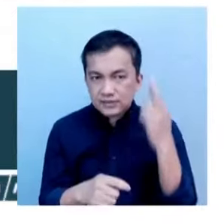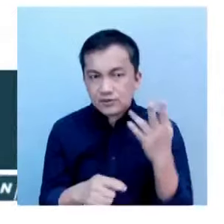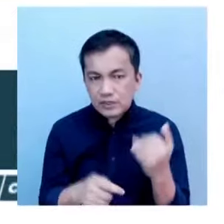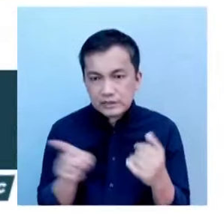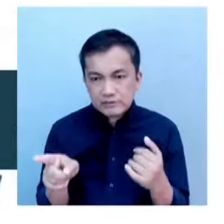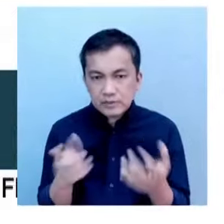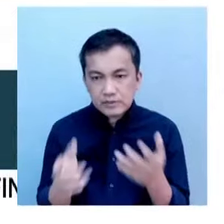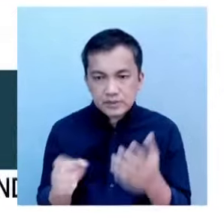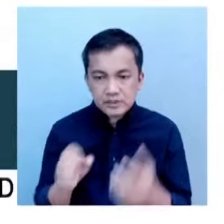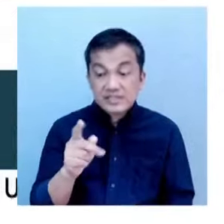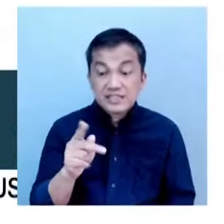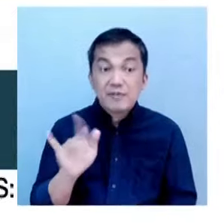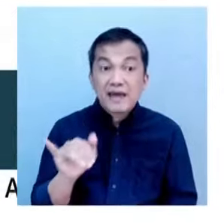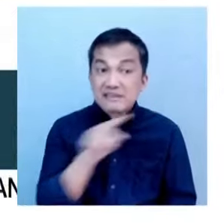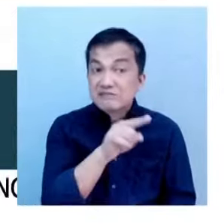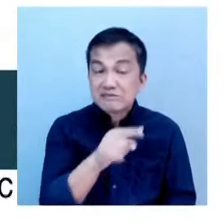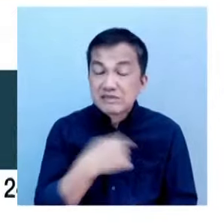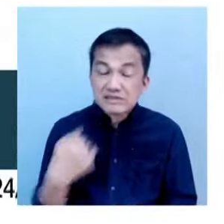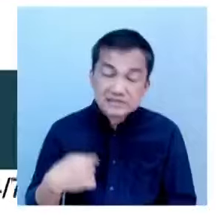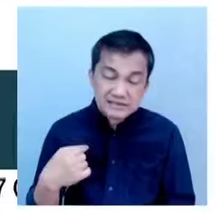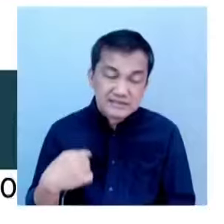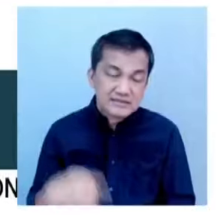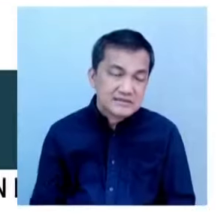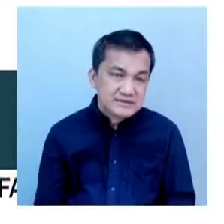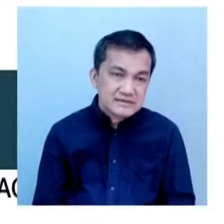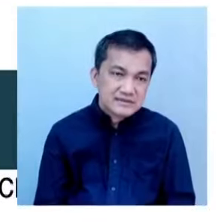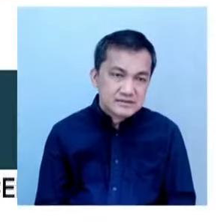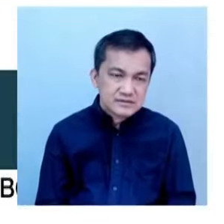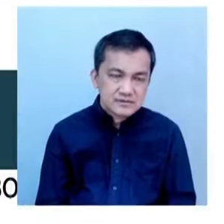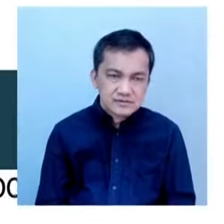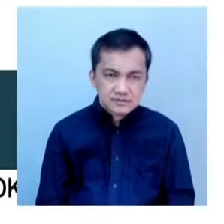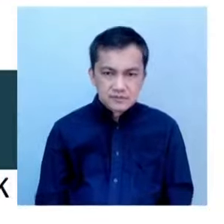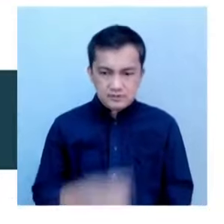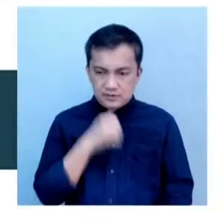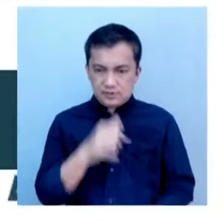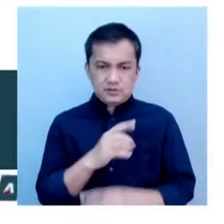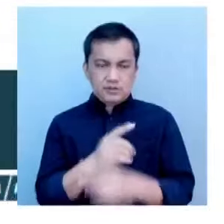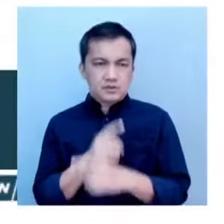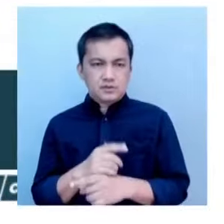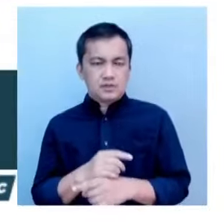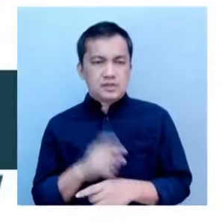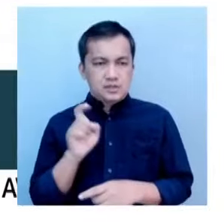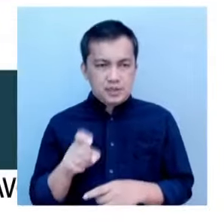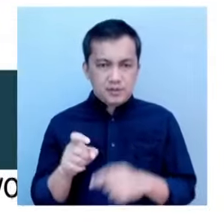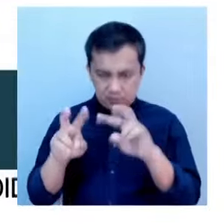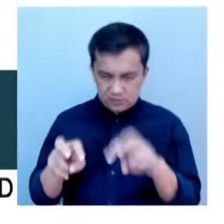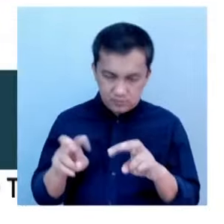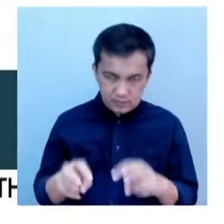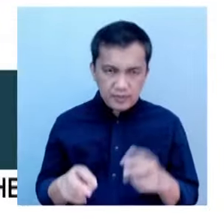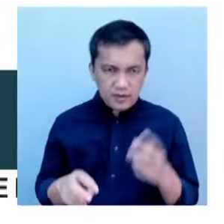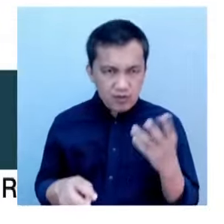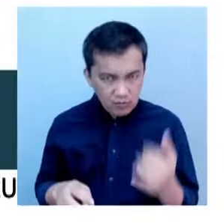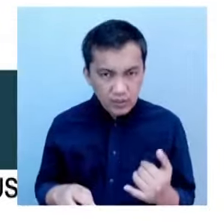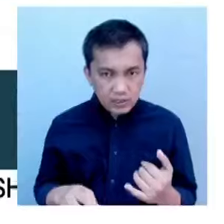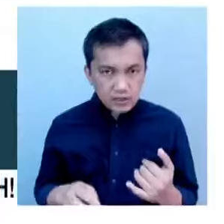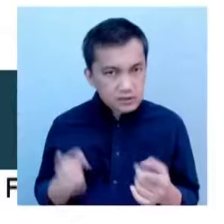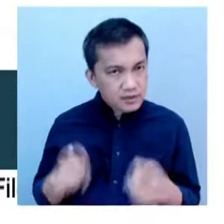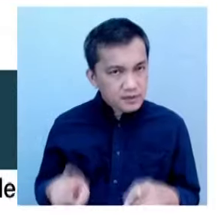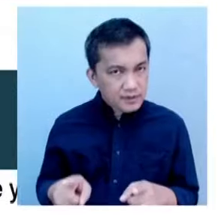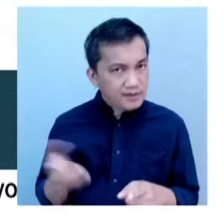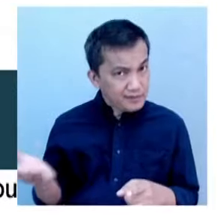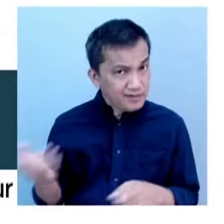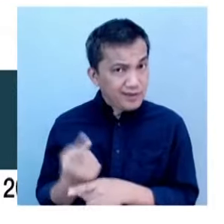probably spying on us. And hindi yung depensahan natin yun. Dapat pag-imbestigahan natin, bakit nga ba ganun?